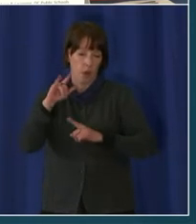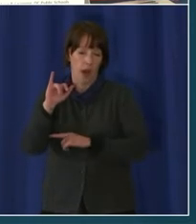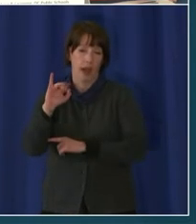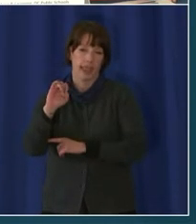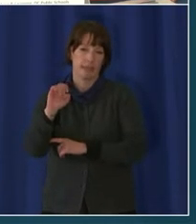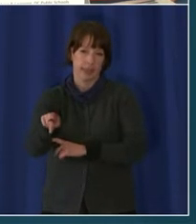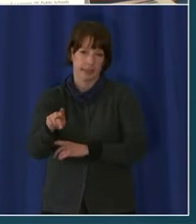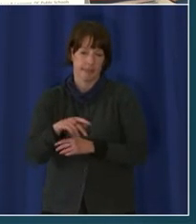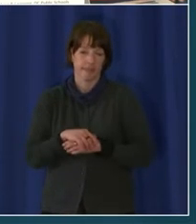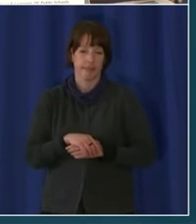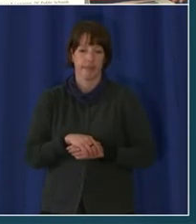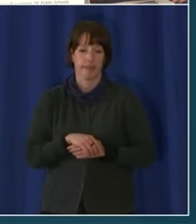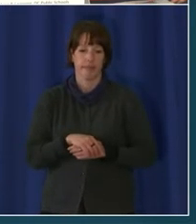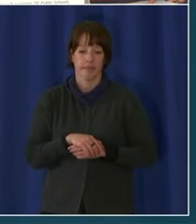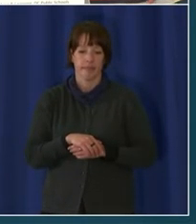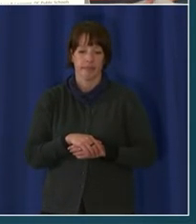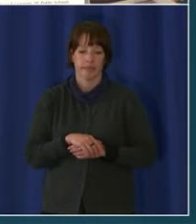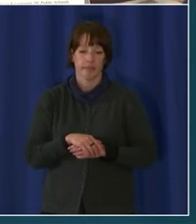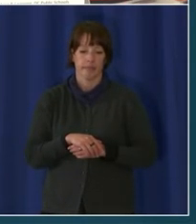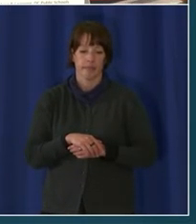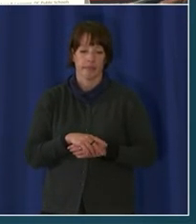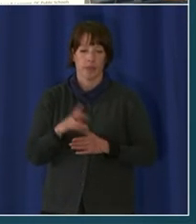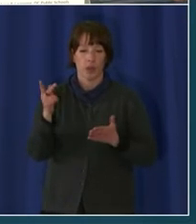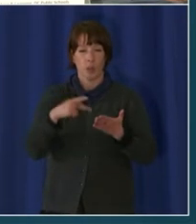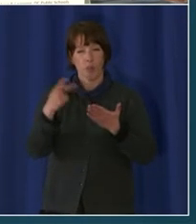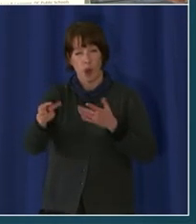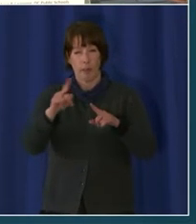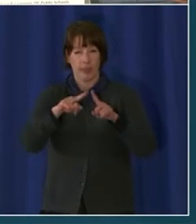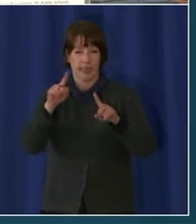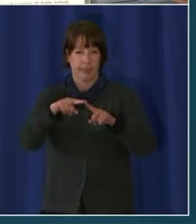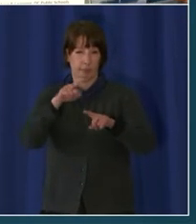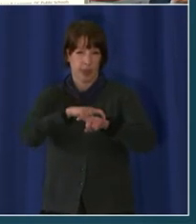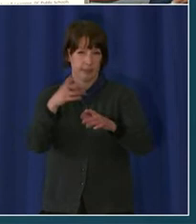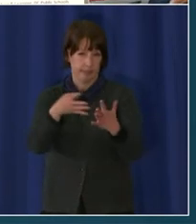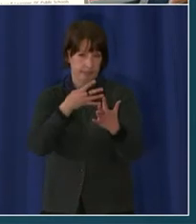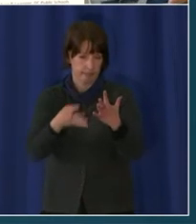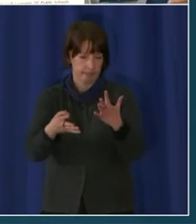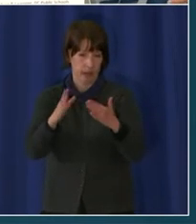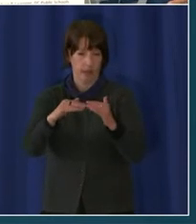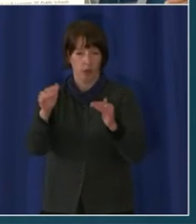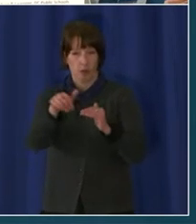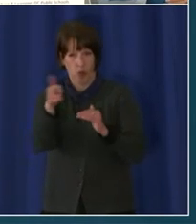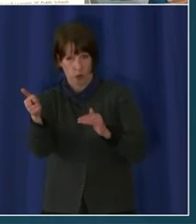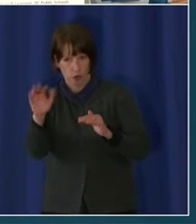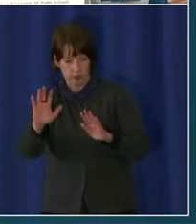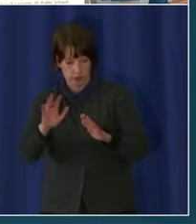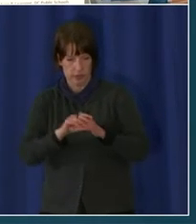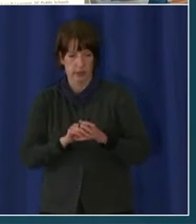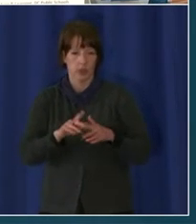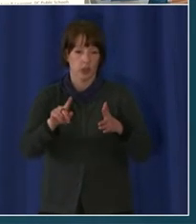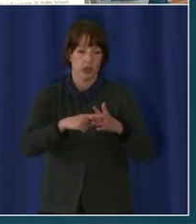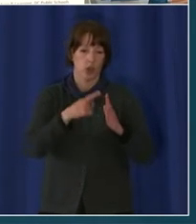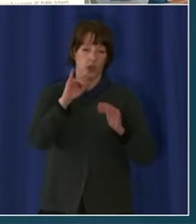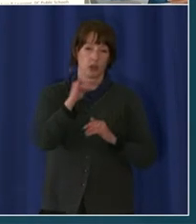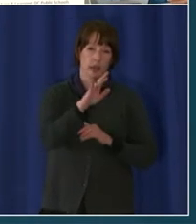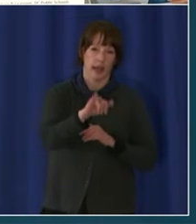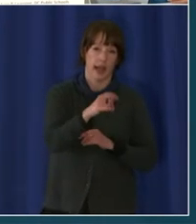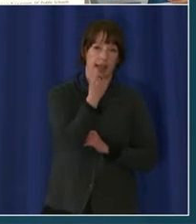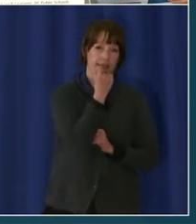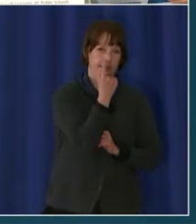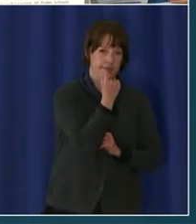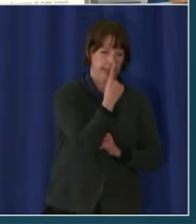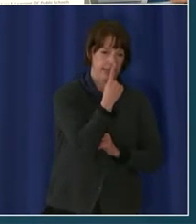IEP. This program does run on a slightly different schedule than some of the others. So it begins on